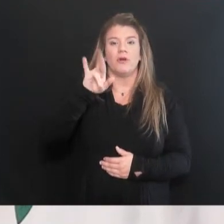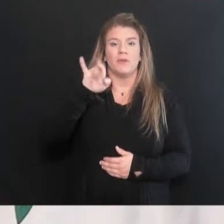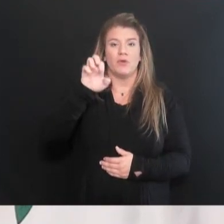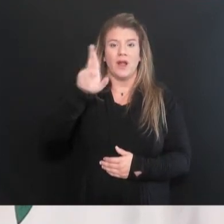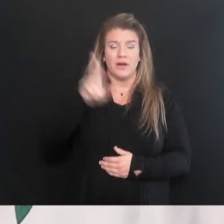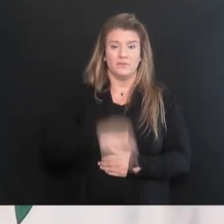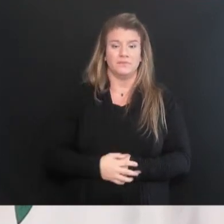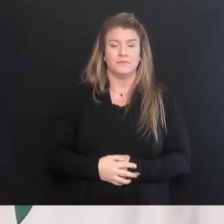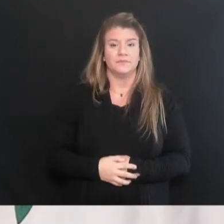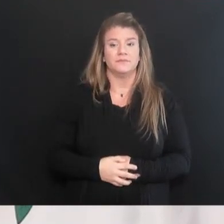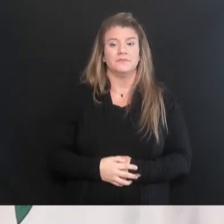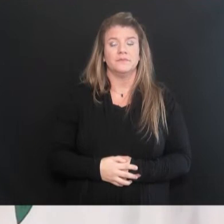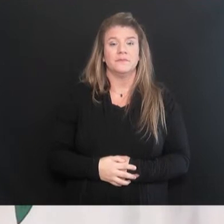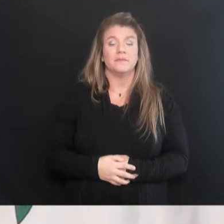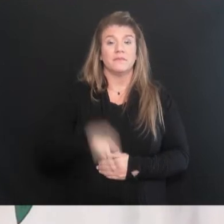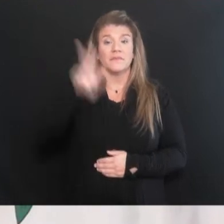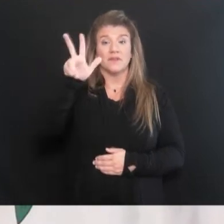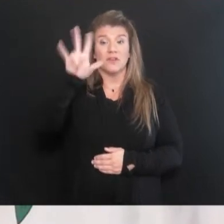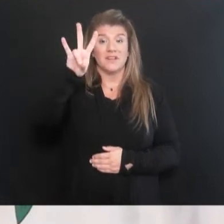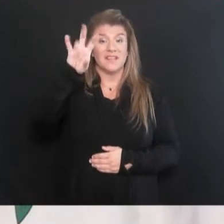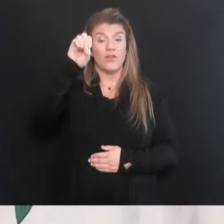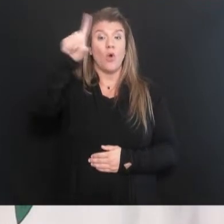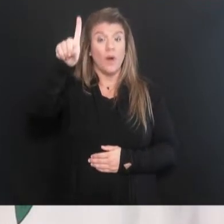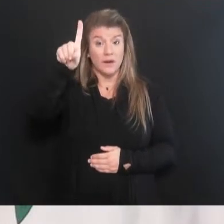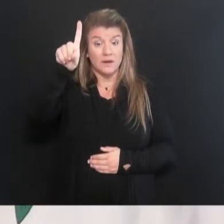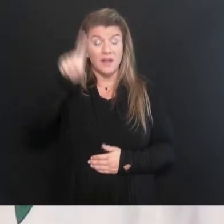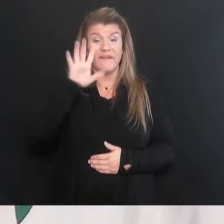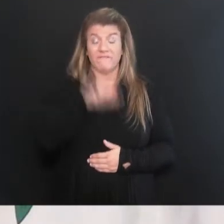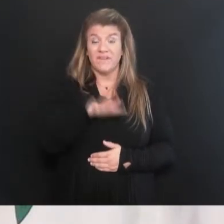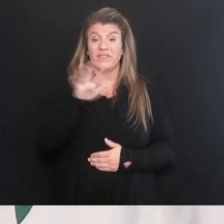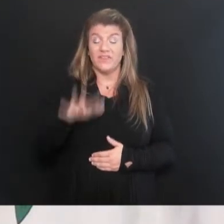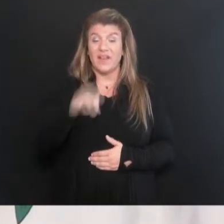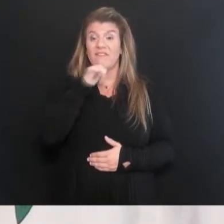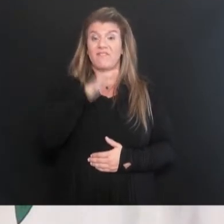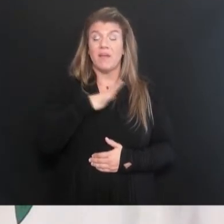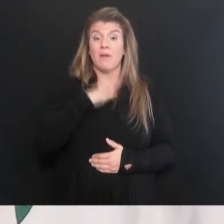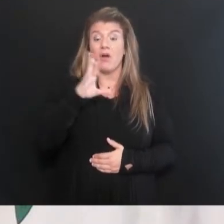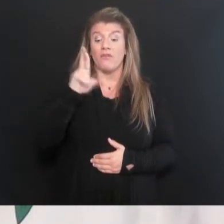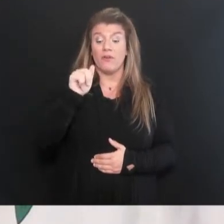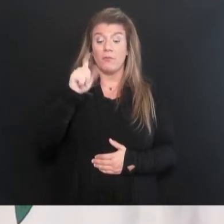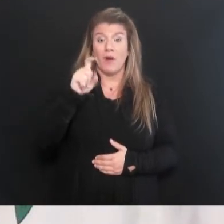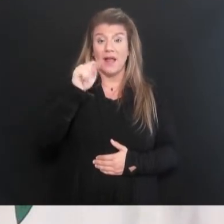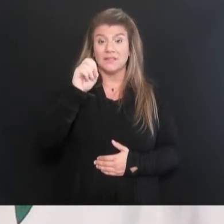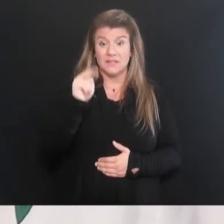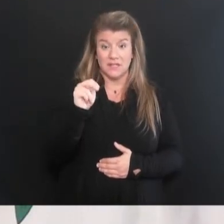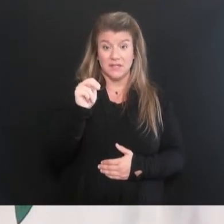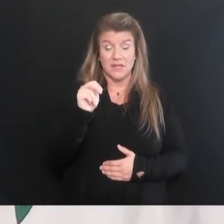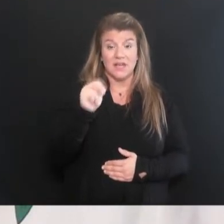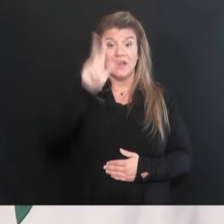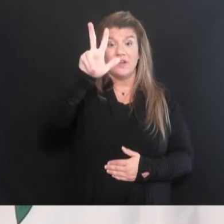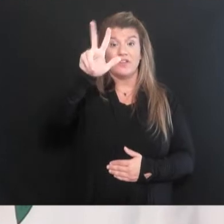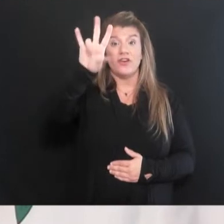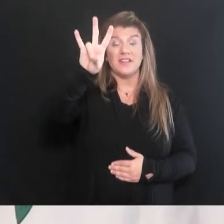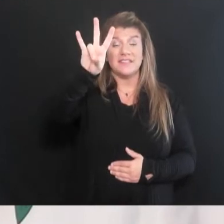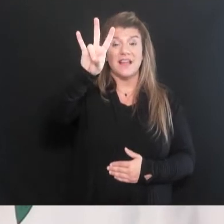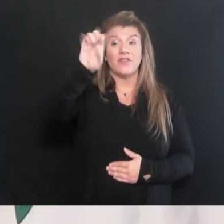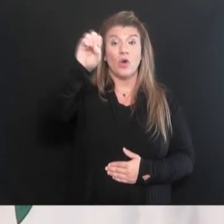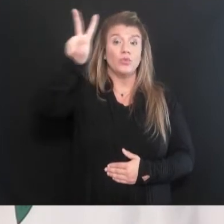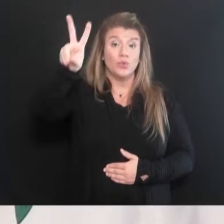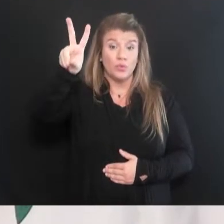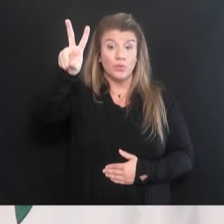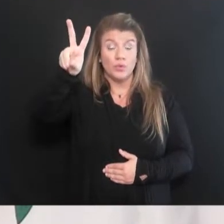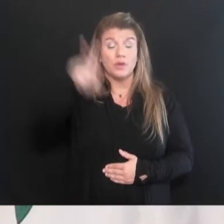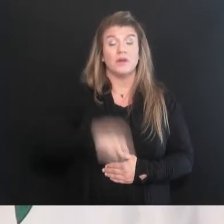The 3,701st death is a 55-year-old female from Braxton County. The 3,702nd